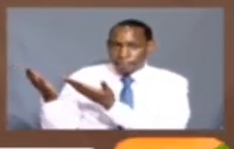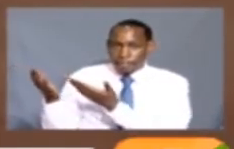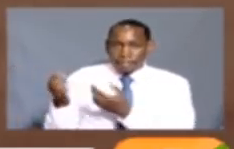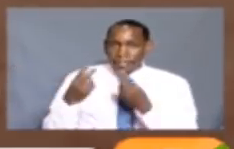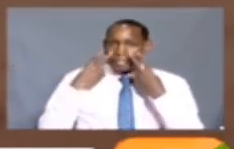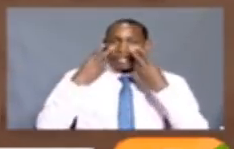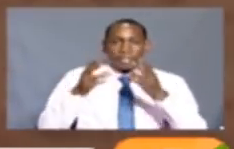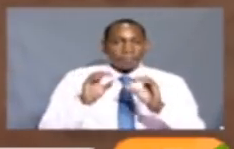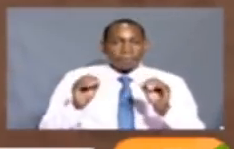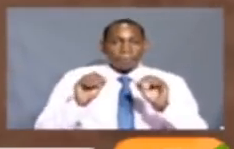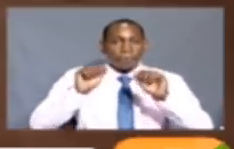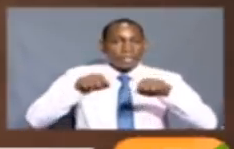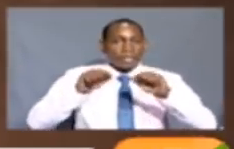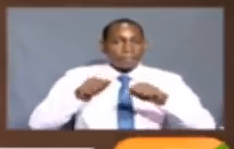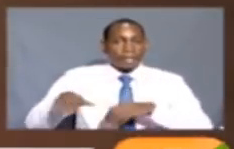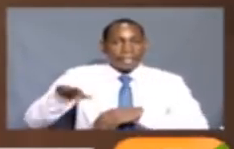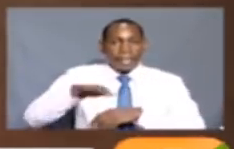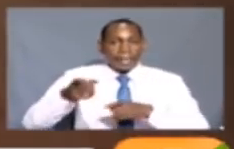see in a zoo.